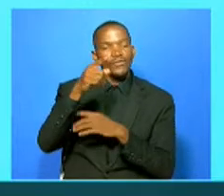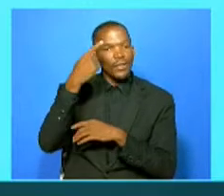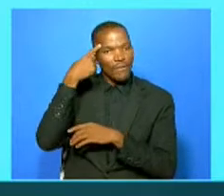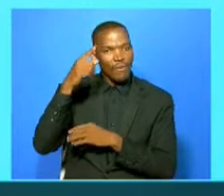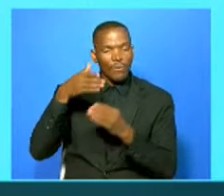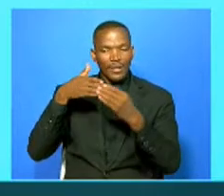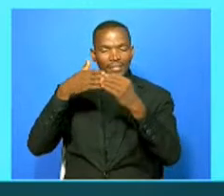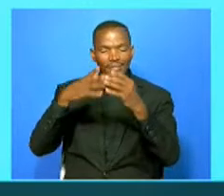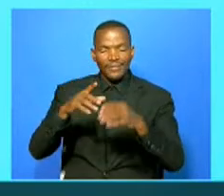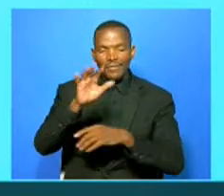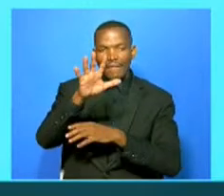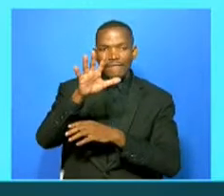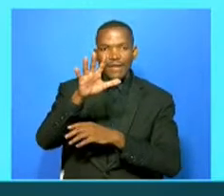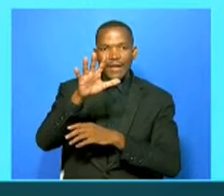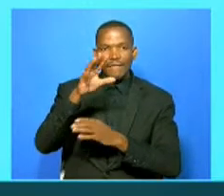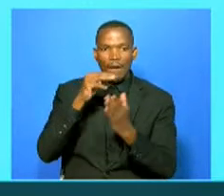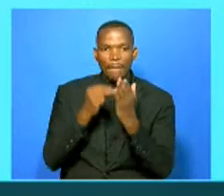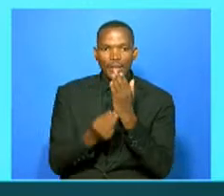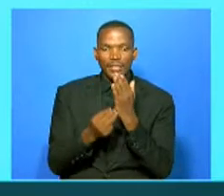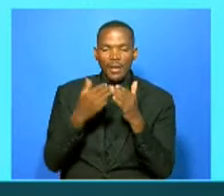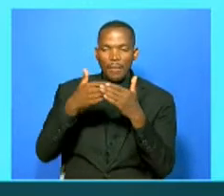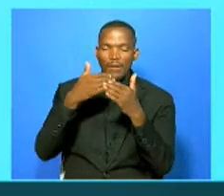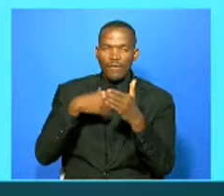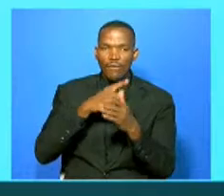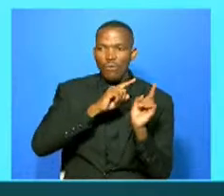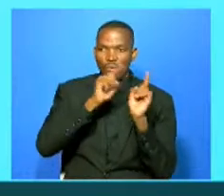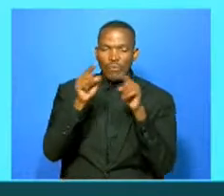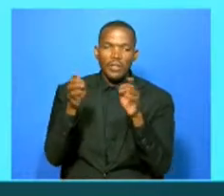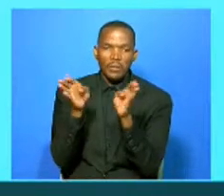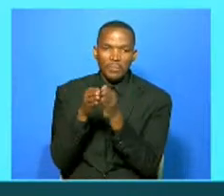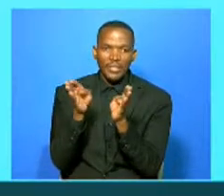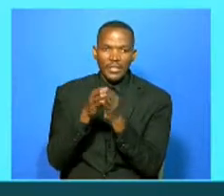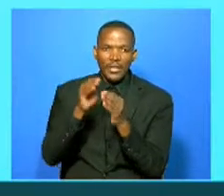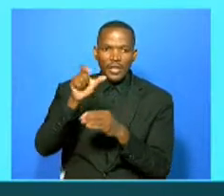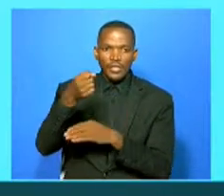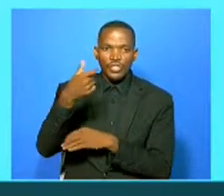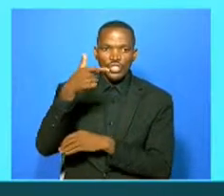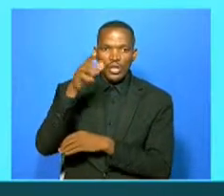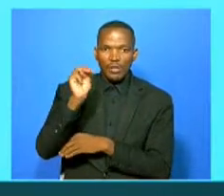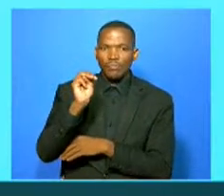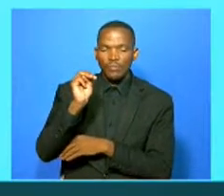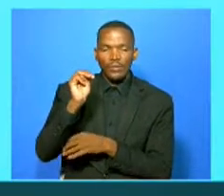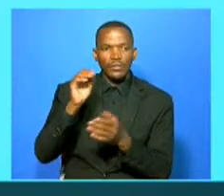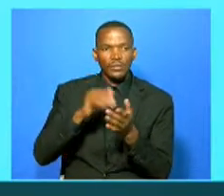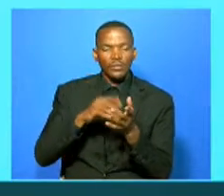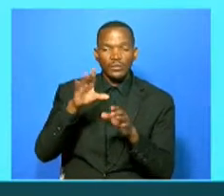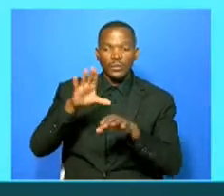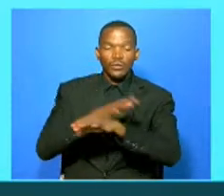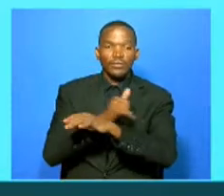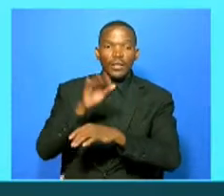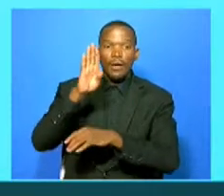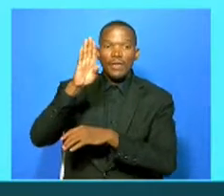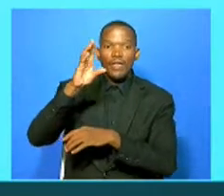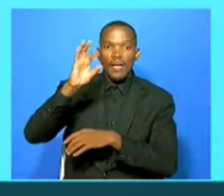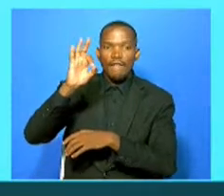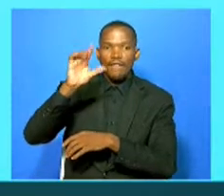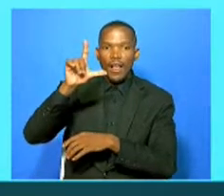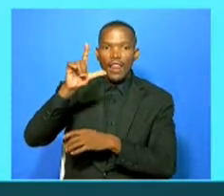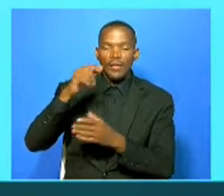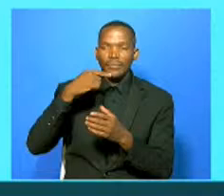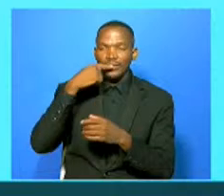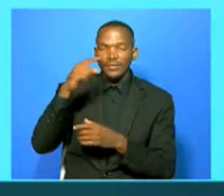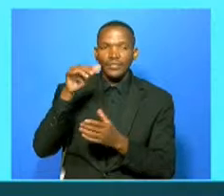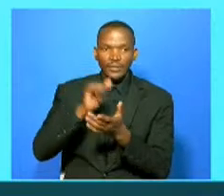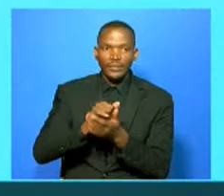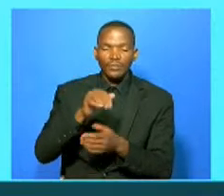lebaka la dikgwedi tse tlhano pele ga lekgotla leo le ya kwa bokopanong jwa lone jwa ngwaga le ngwaga company ya BFL e paketse e re e